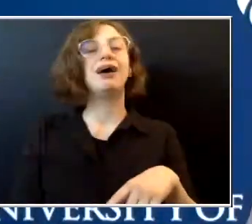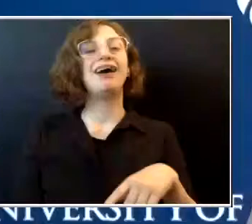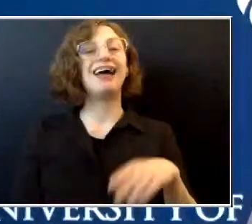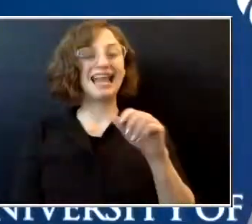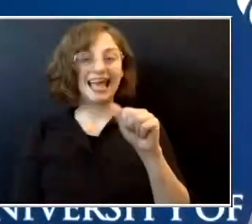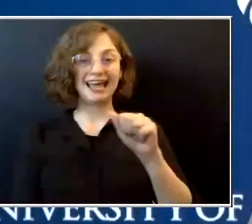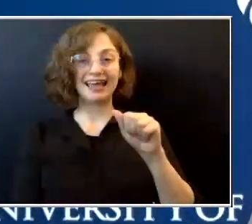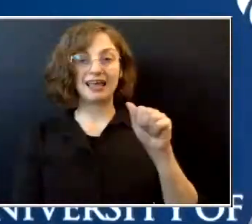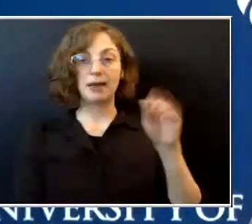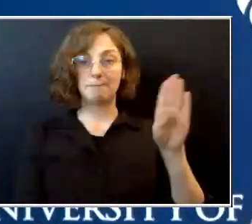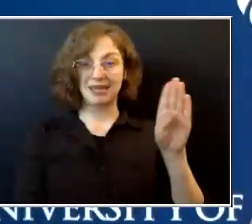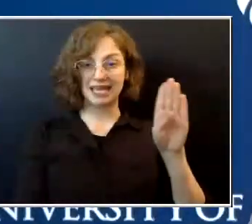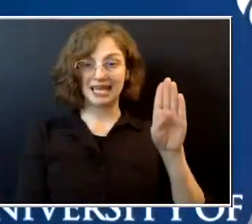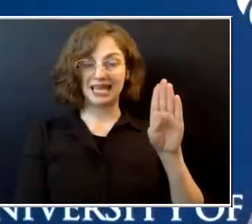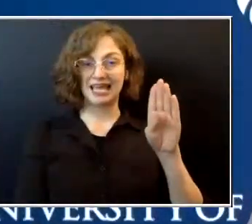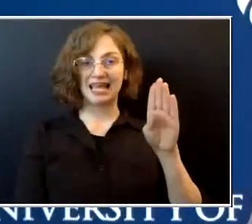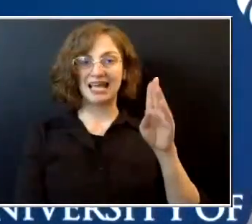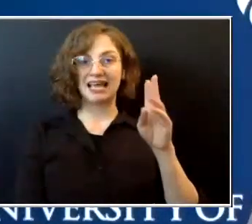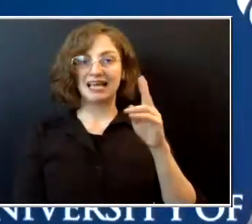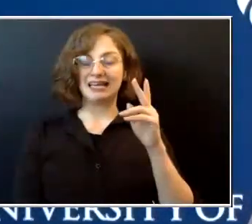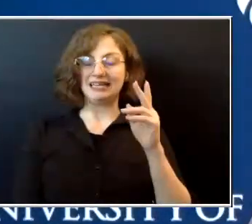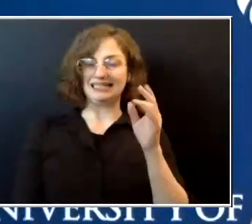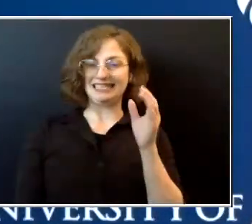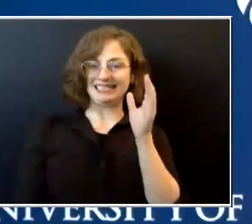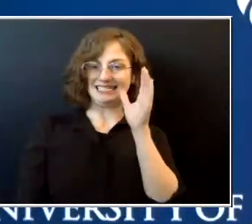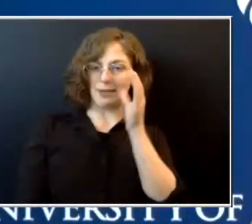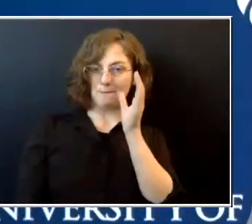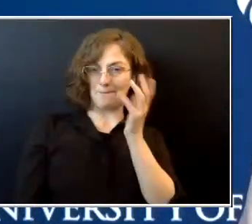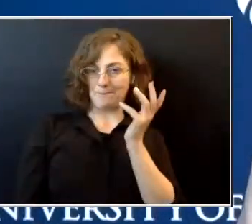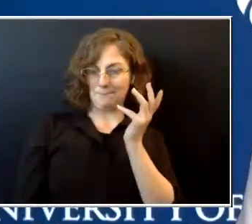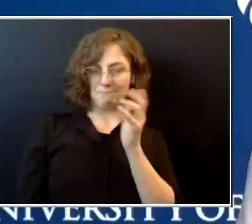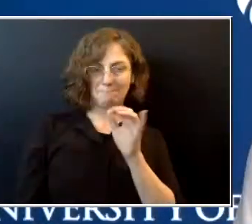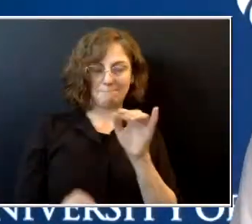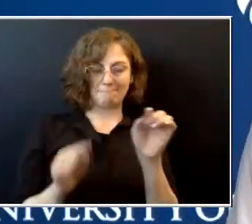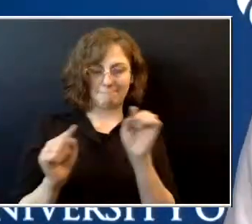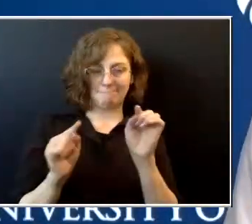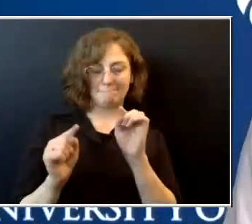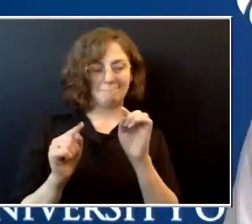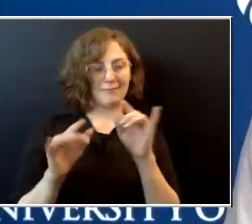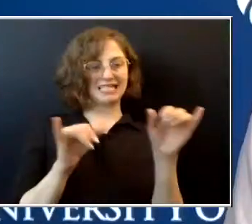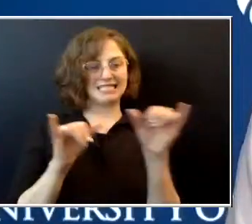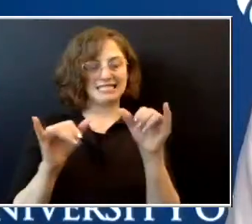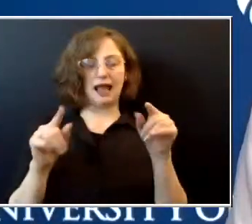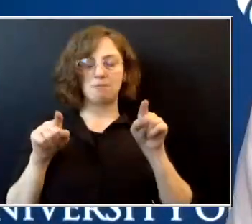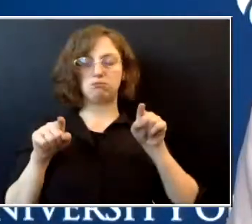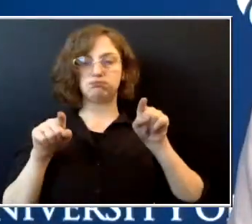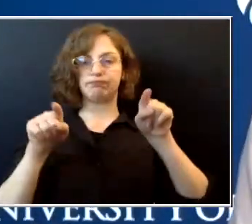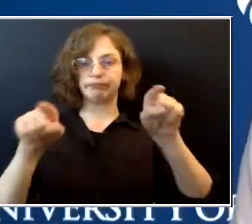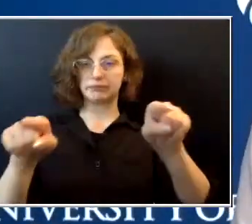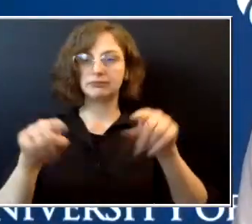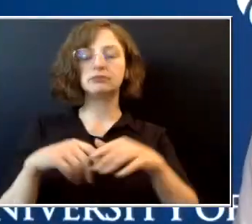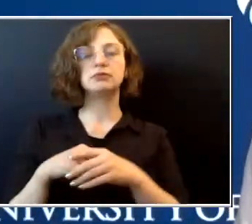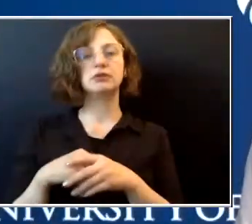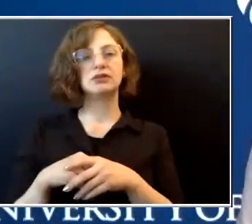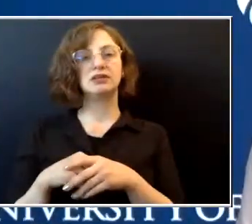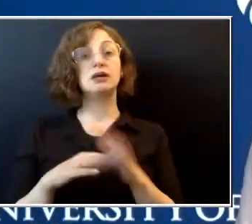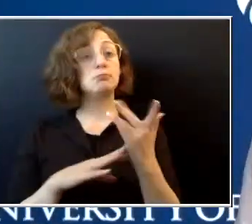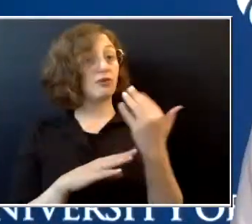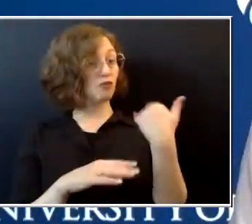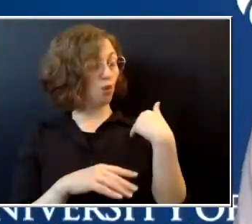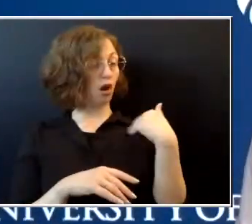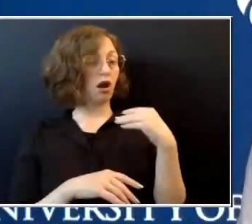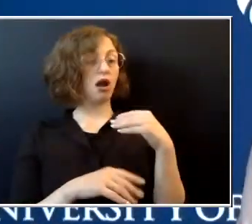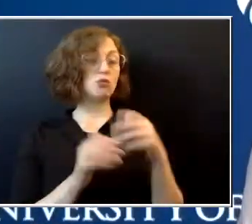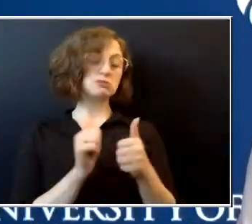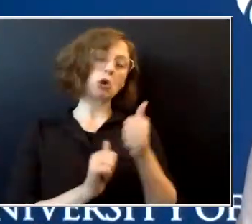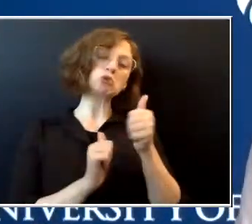seem to be identified in the same proportions. Earlier on in the season, we had the vast majority of influenza A. So